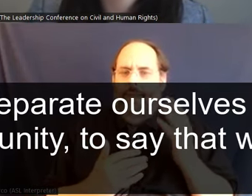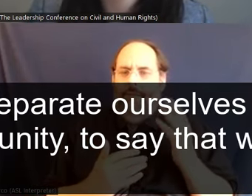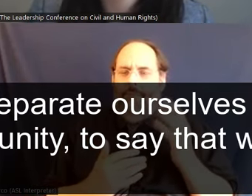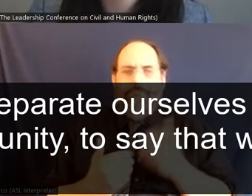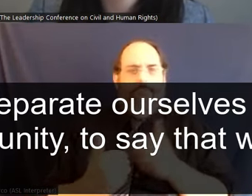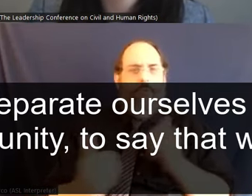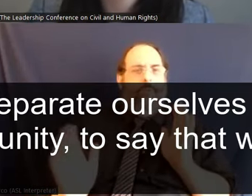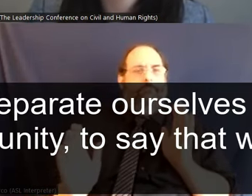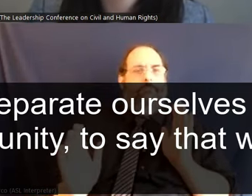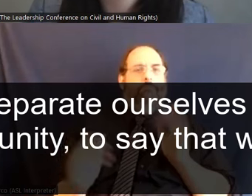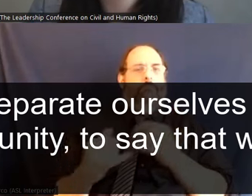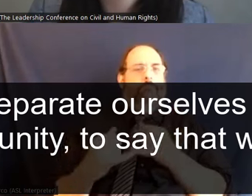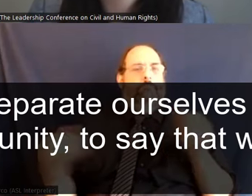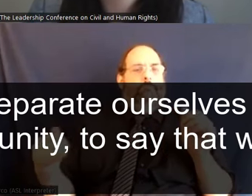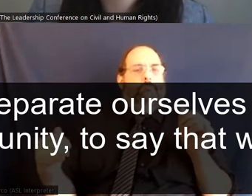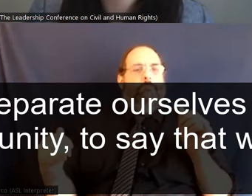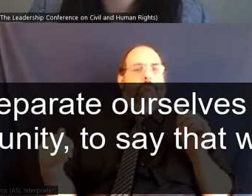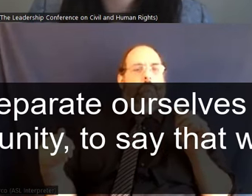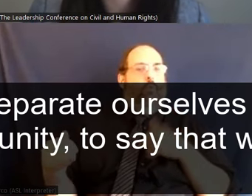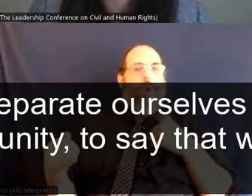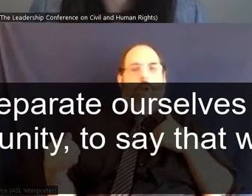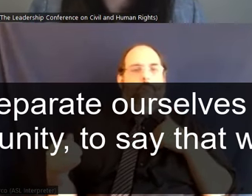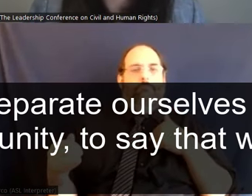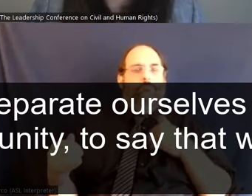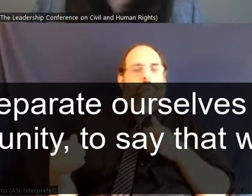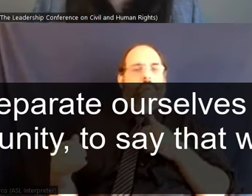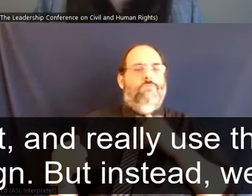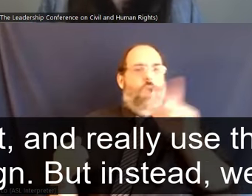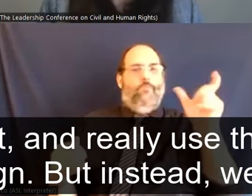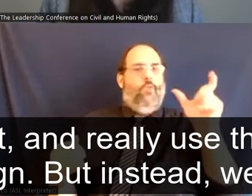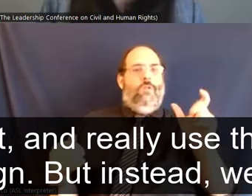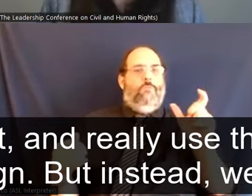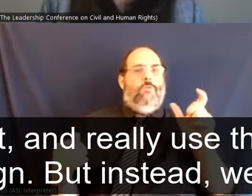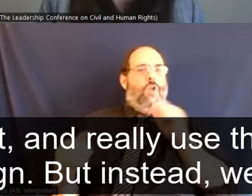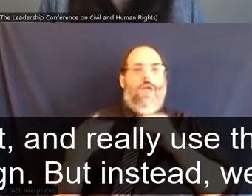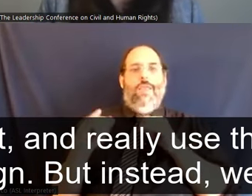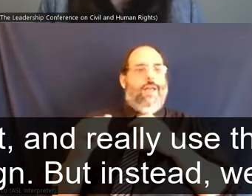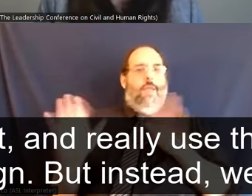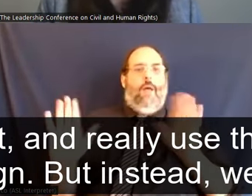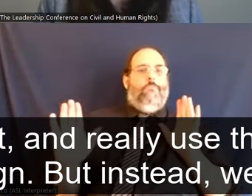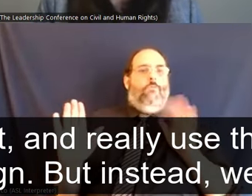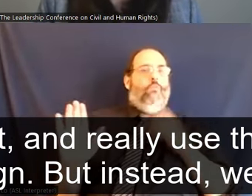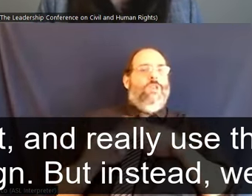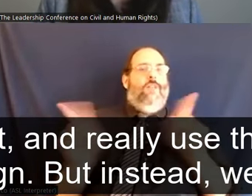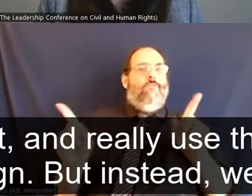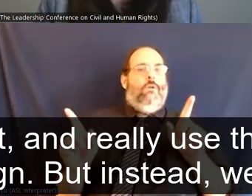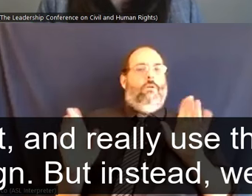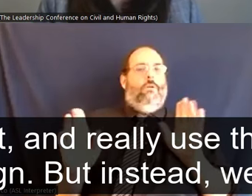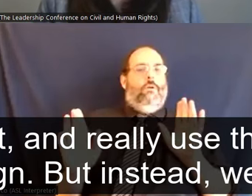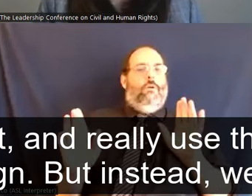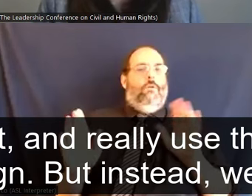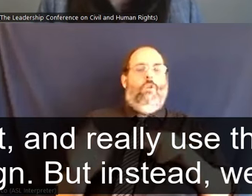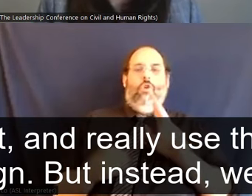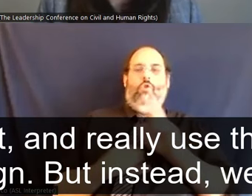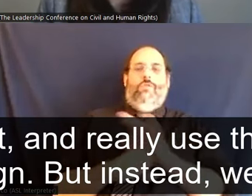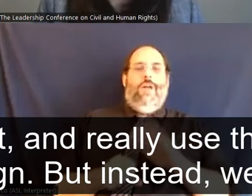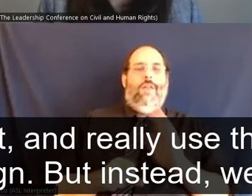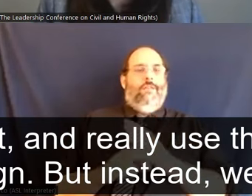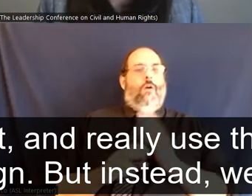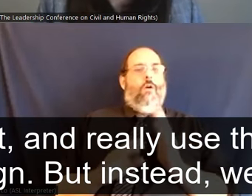separate ourselves from the Muslim community, to say we are not like them, this is, we're different, and really use that as